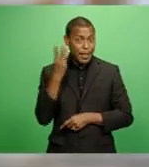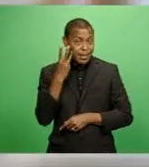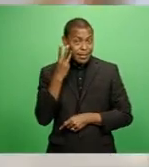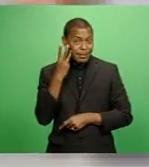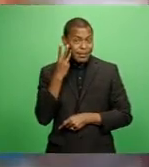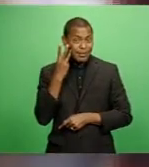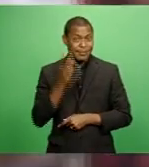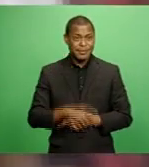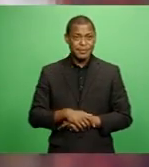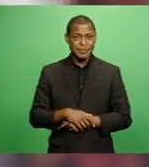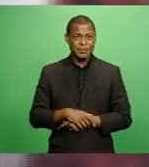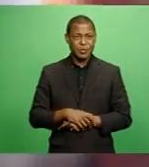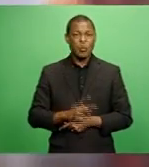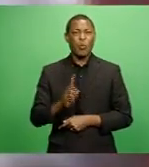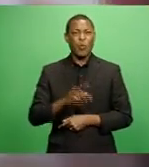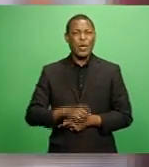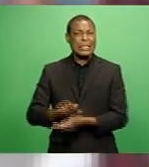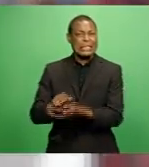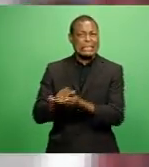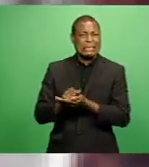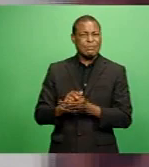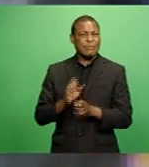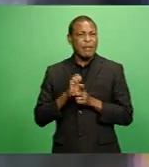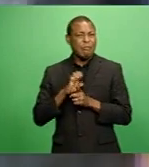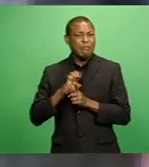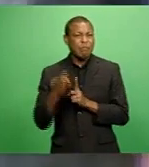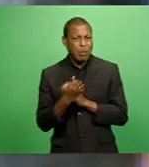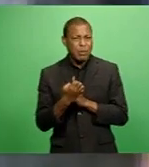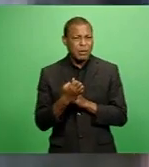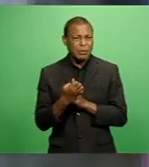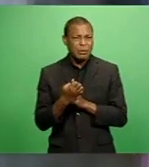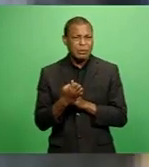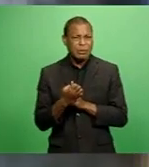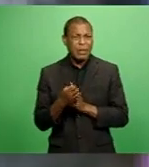is fostering in an environment where